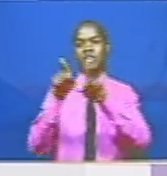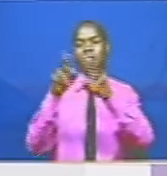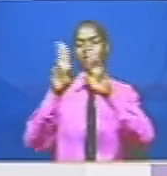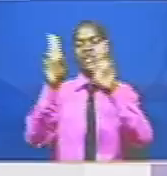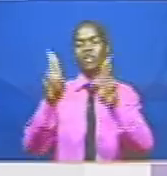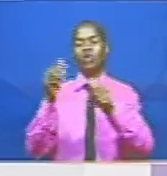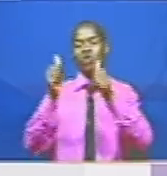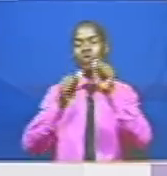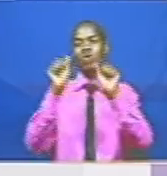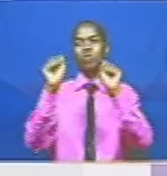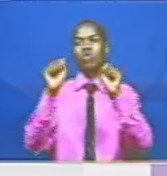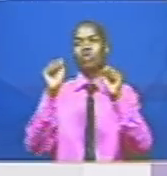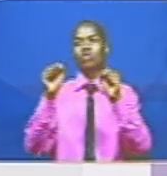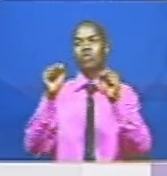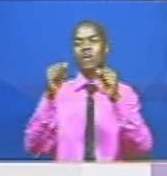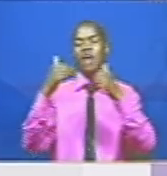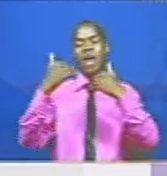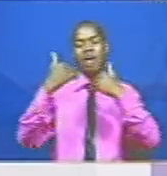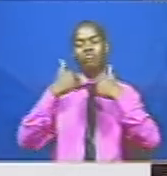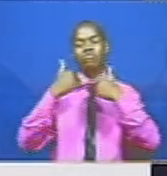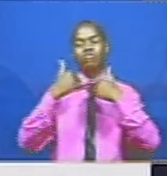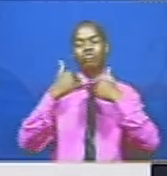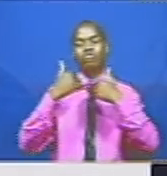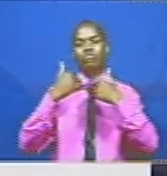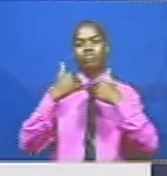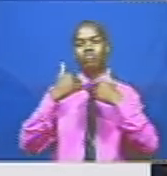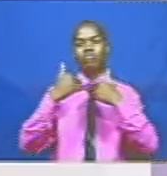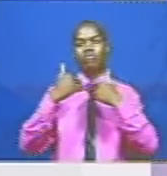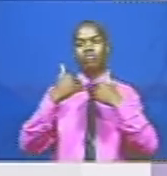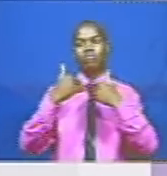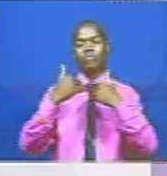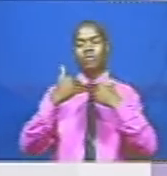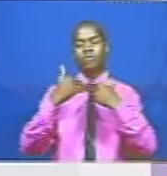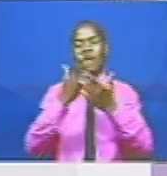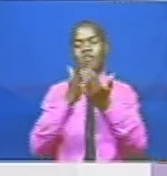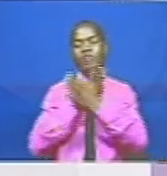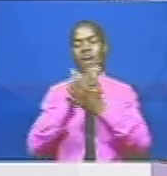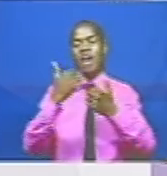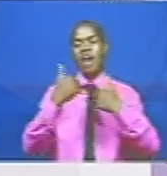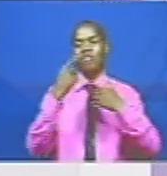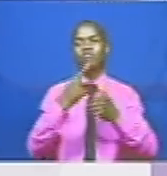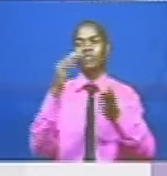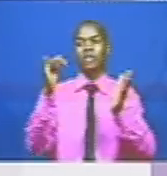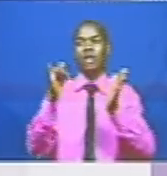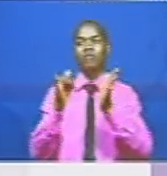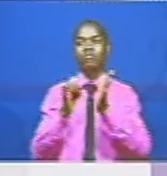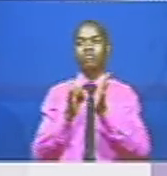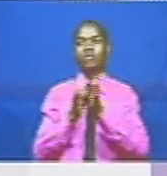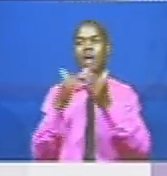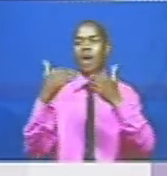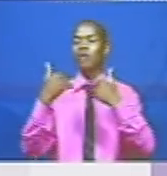really, really, really drive in traffic, because now, as my friend has just said, that we have